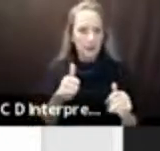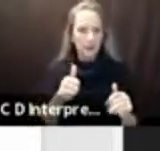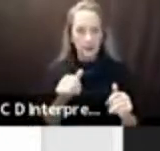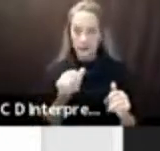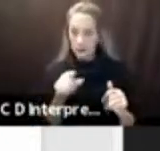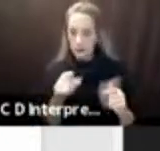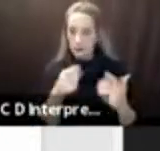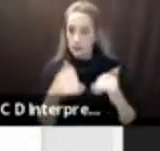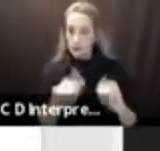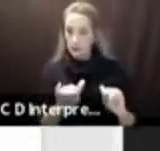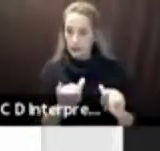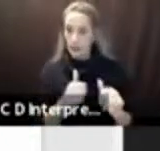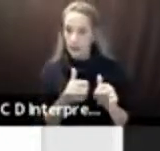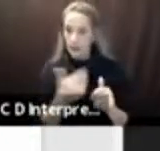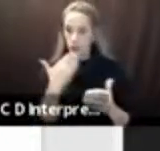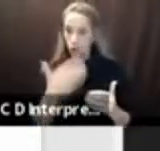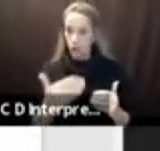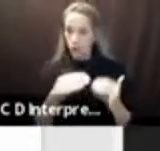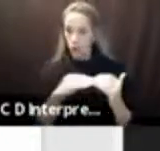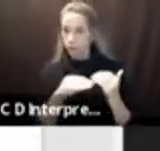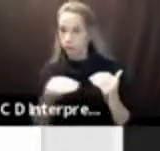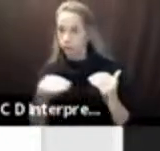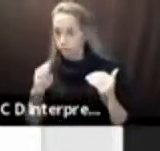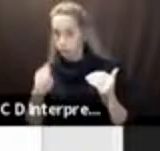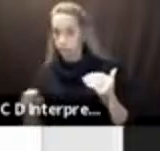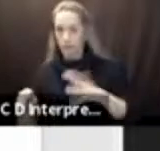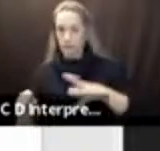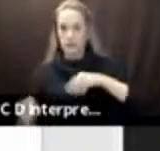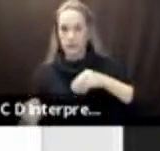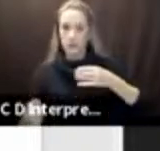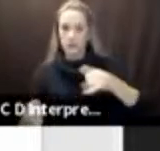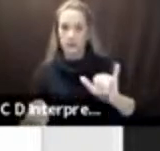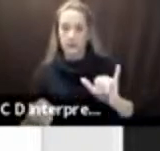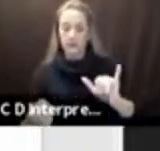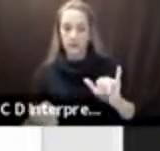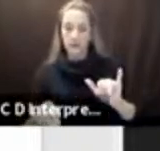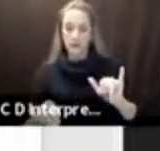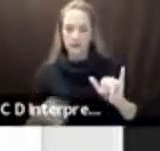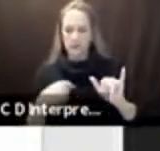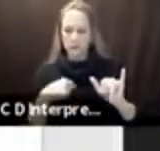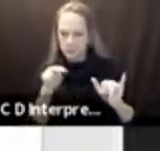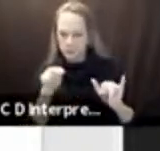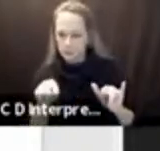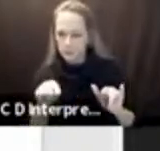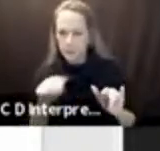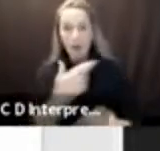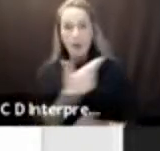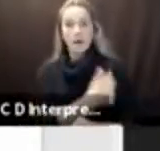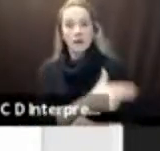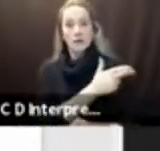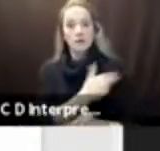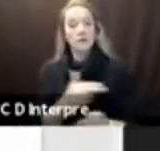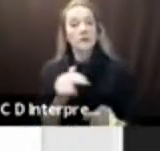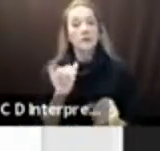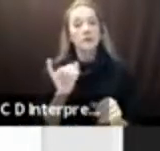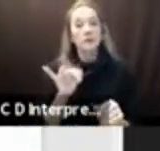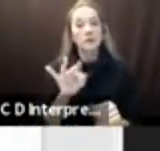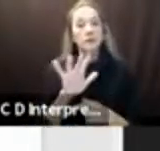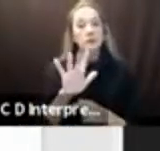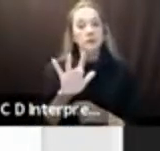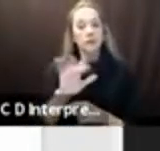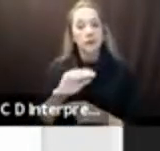right direction, we will take. But the thing that gives us pause on the hospital side is that when you're at